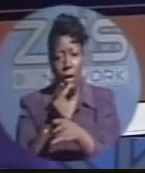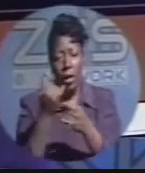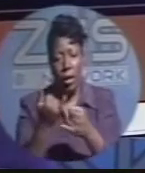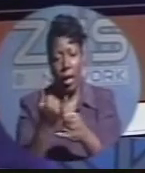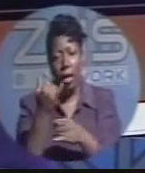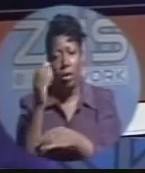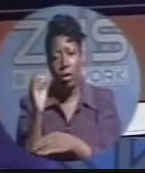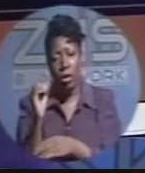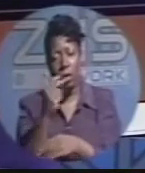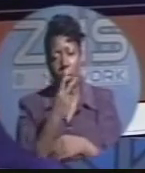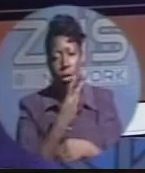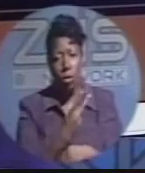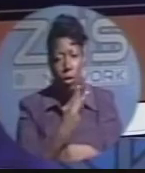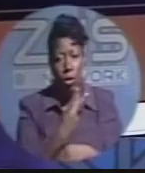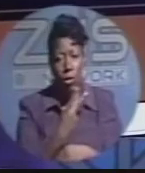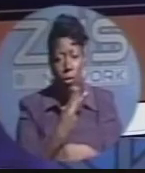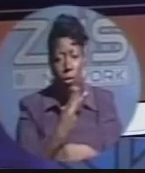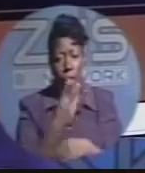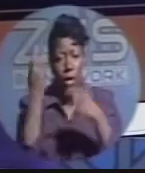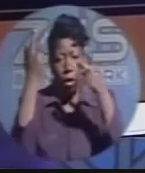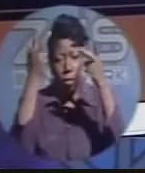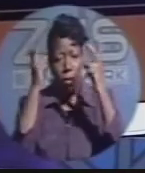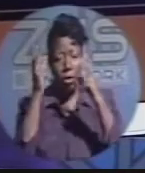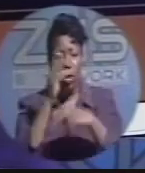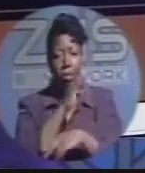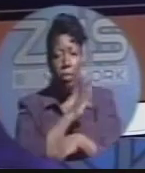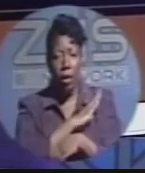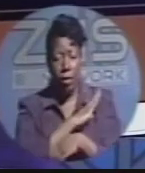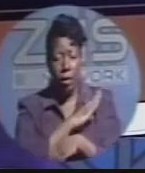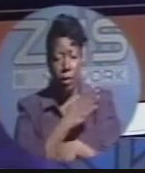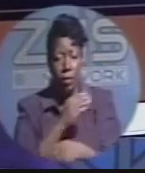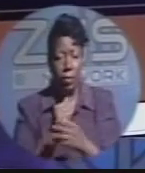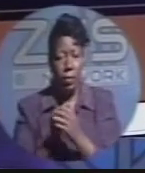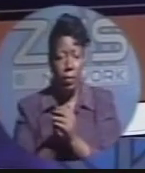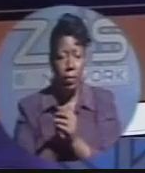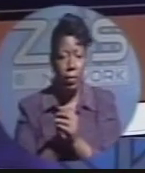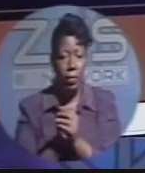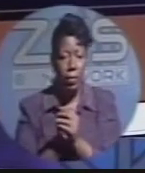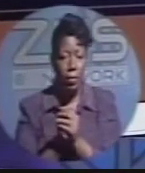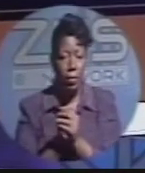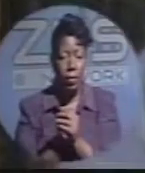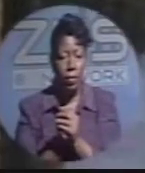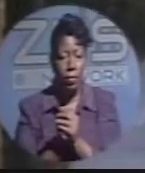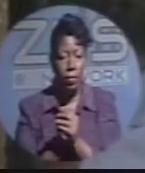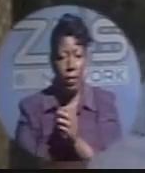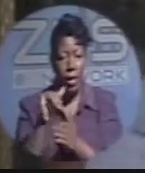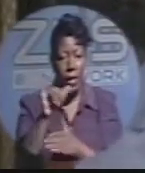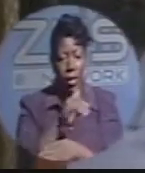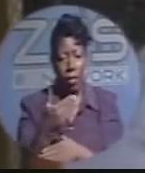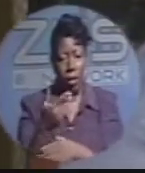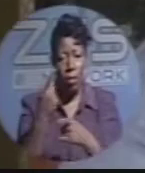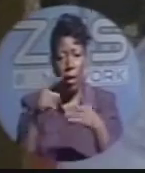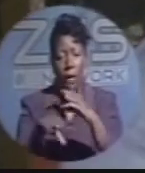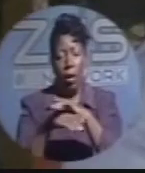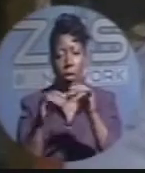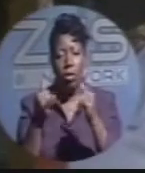0-2. Skipper Stephen Bishop-Benneby, a bit hesitant. Same thing, we coming out to play